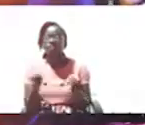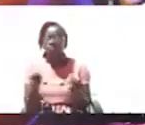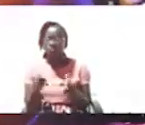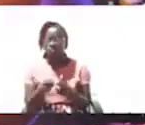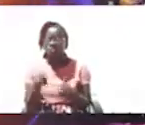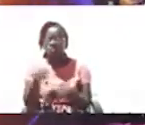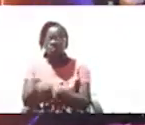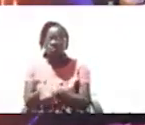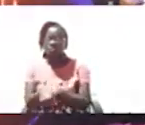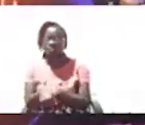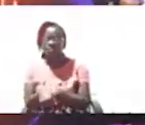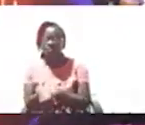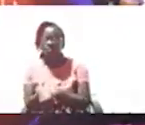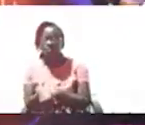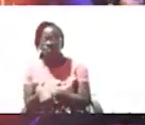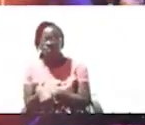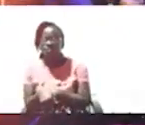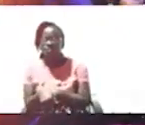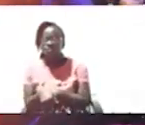Tonight,